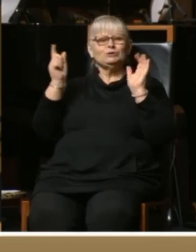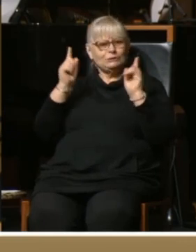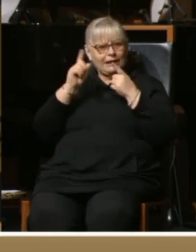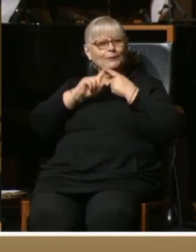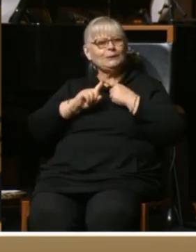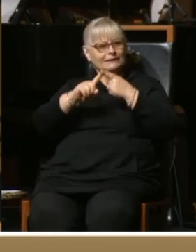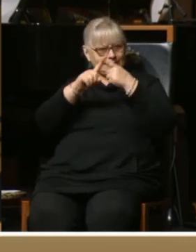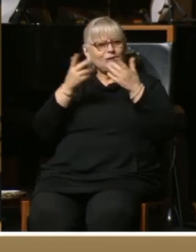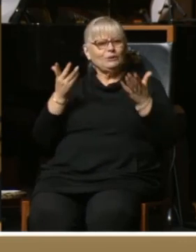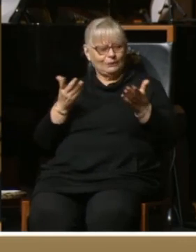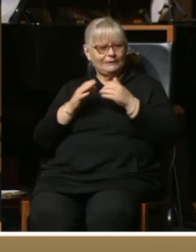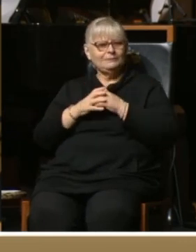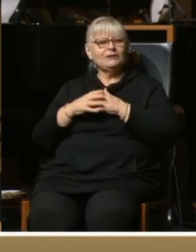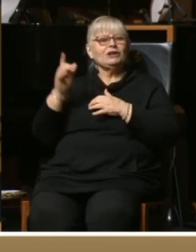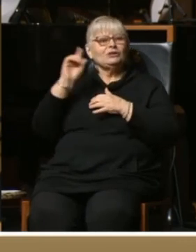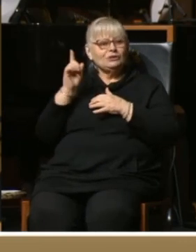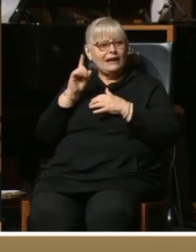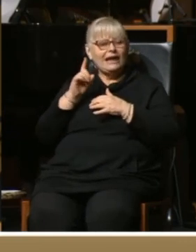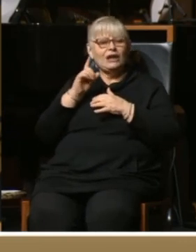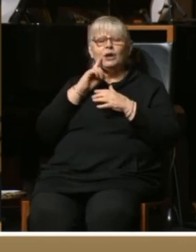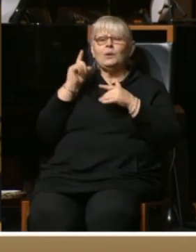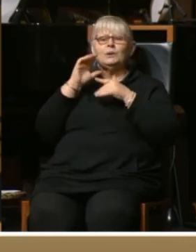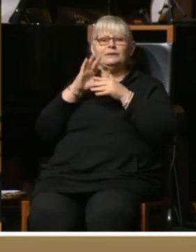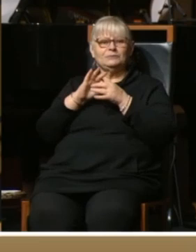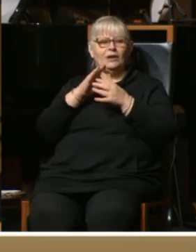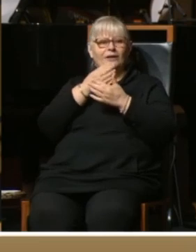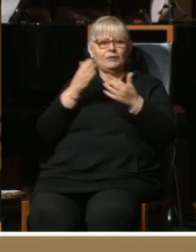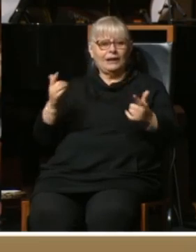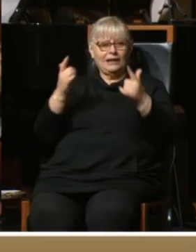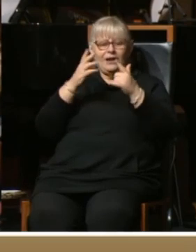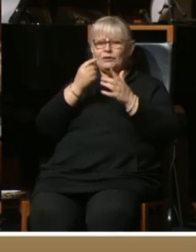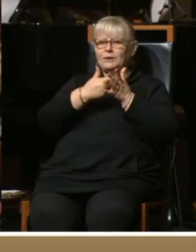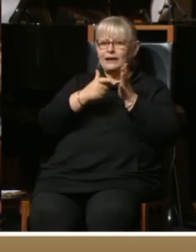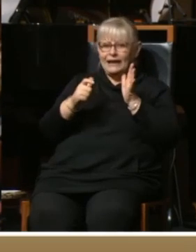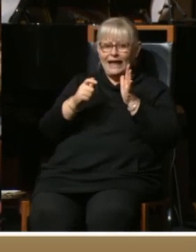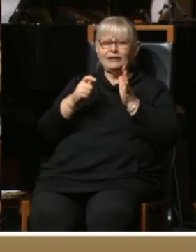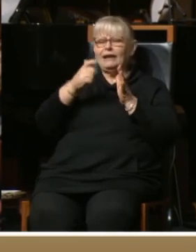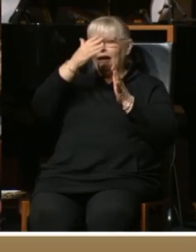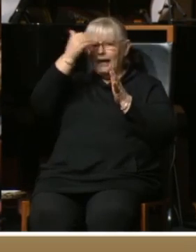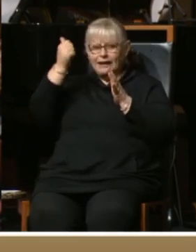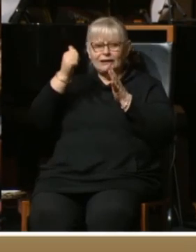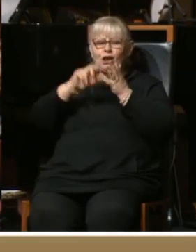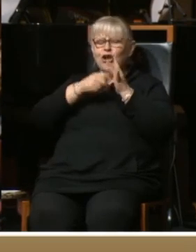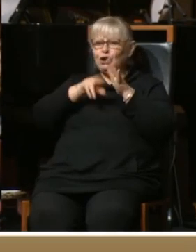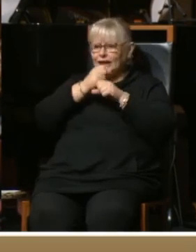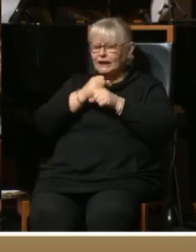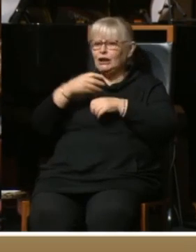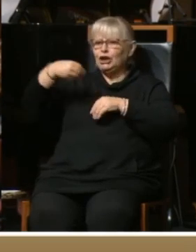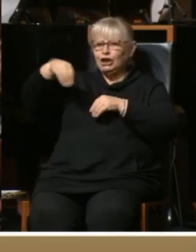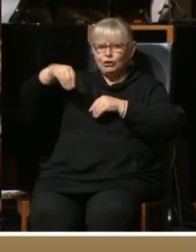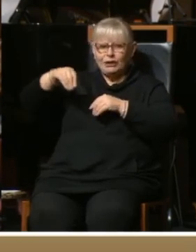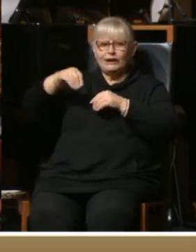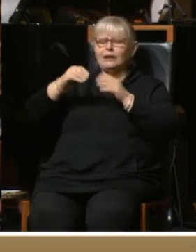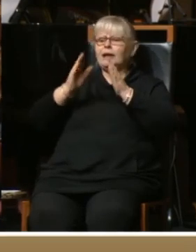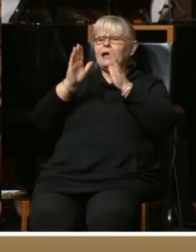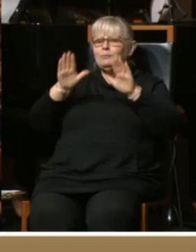blessing on our Parliament. Today we have been joined by leaders from the Catholic, Anglican, Uniting and Greek Orthodox churches and the Muslim